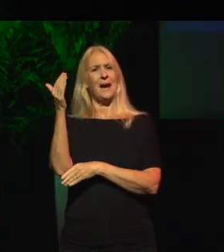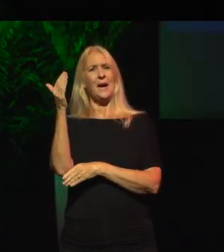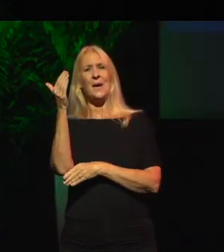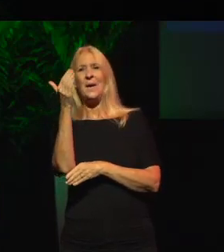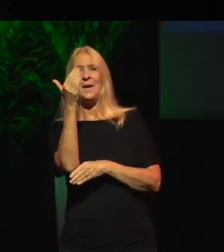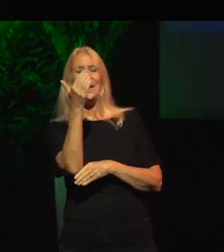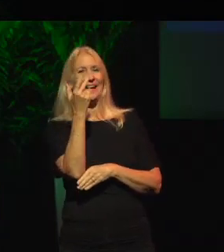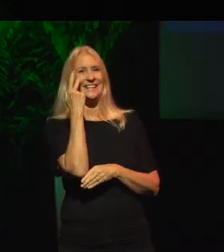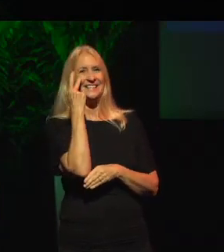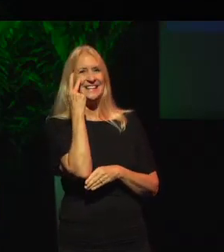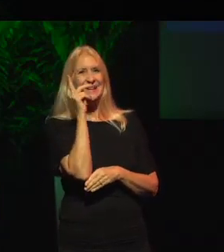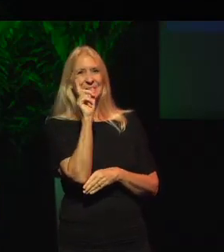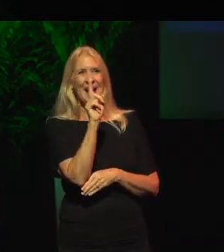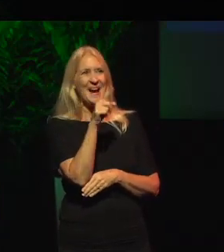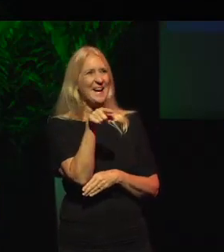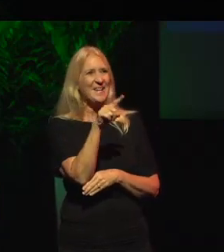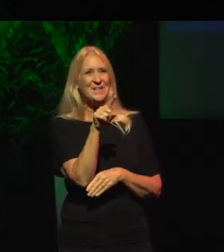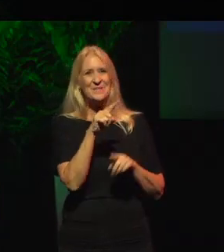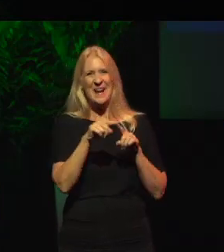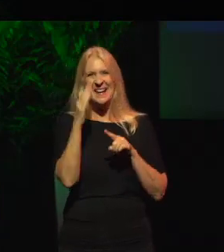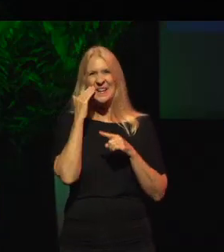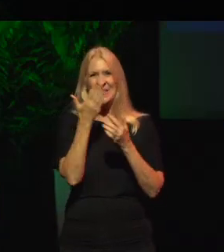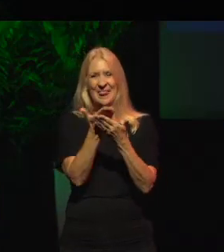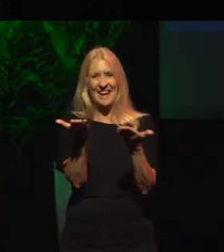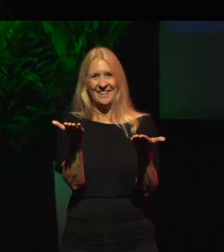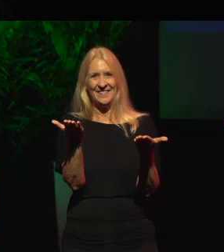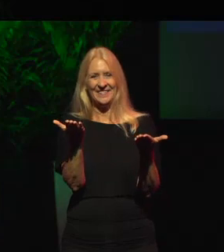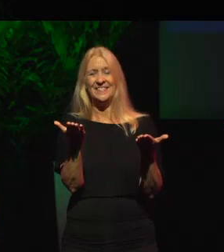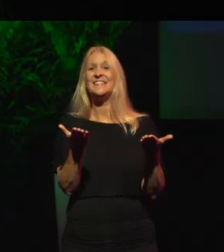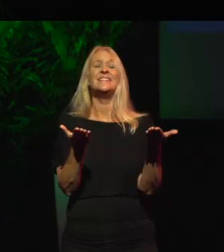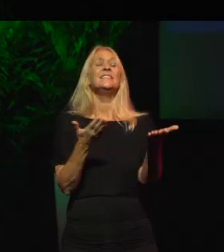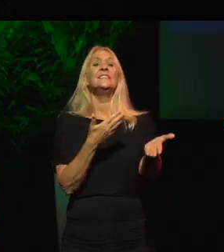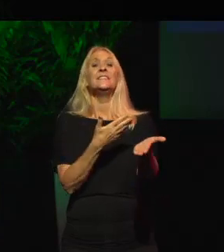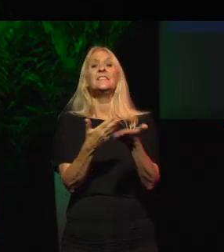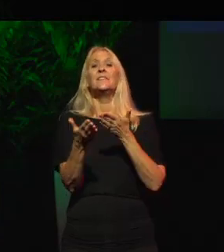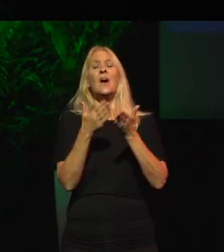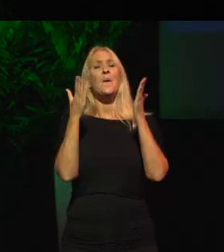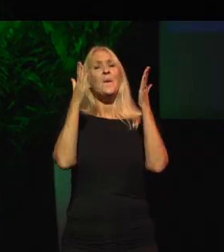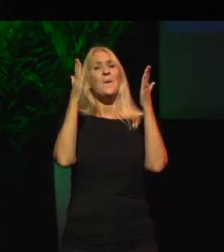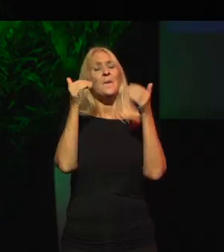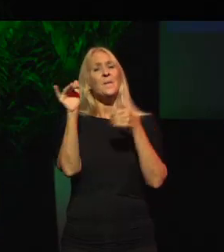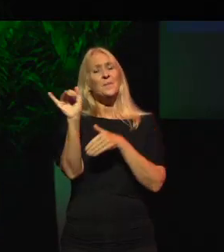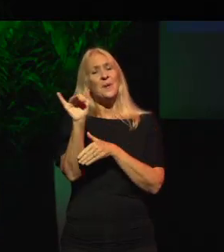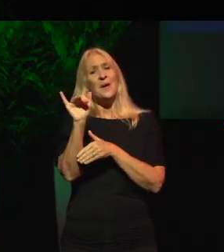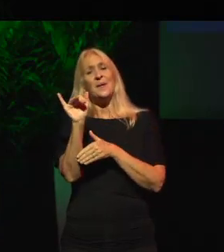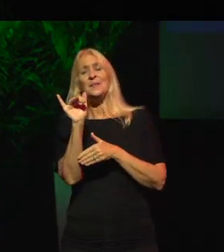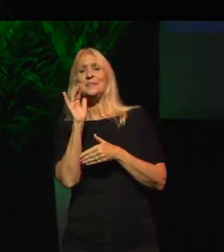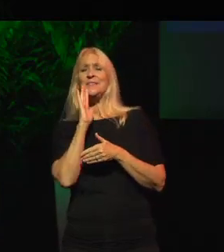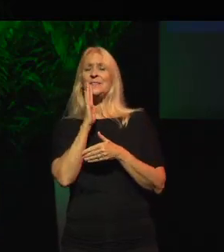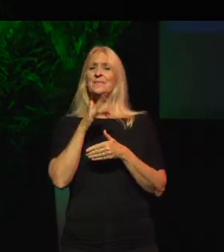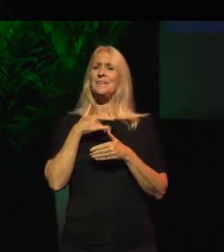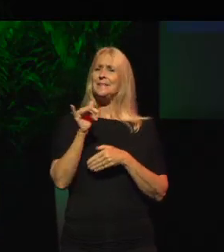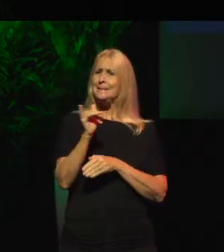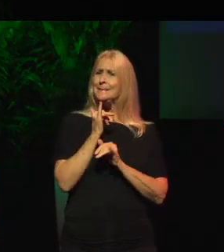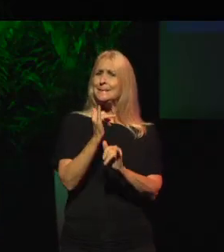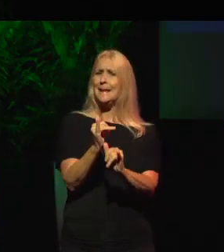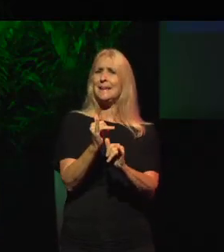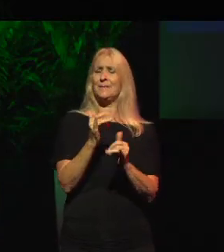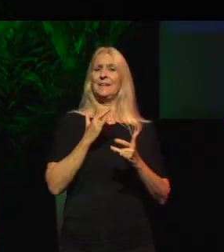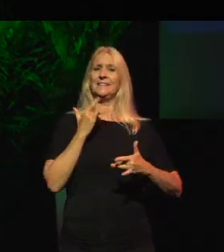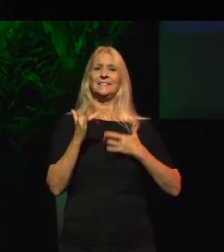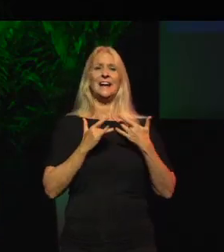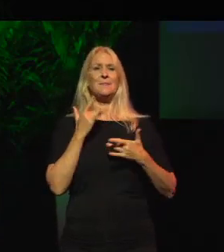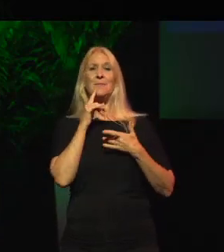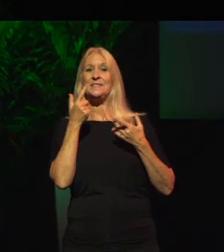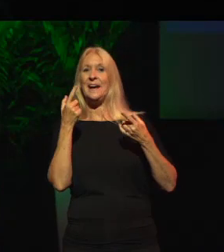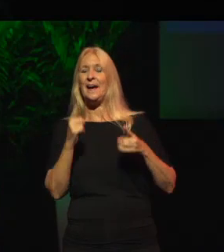everybody was, but I know that you're there. So regardless, I hope that you also share in my excitement for what is to come in the days and the